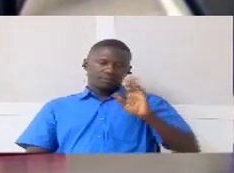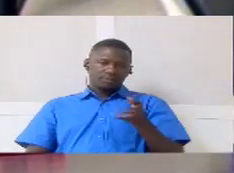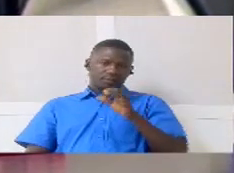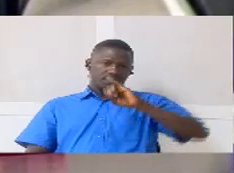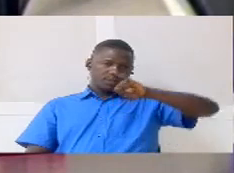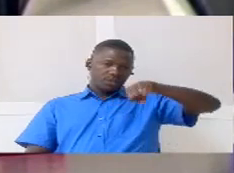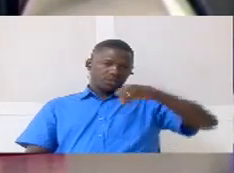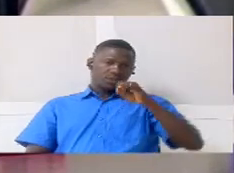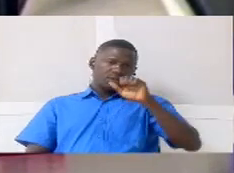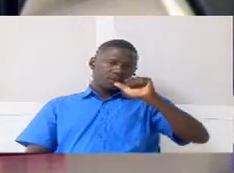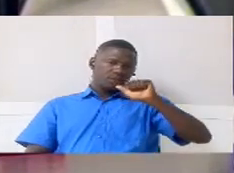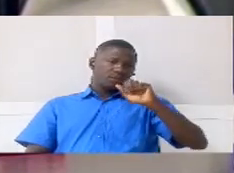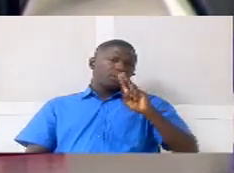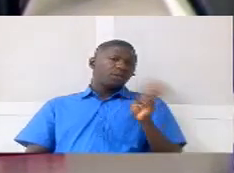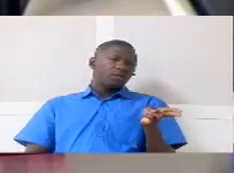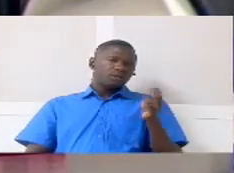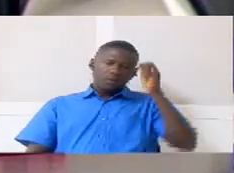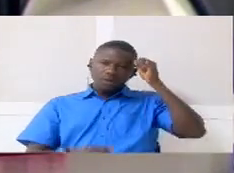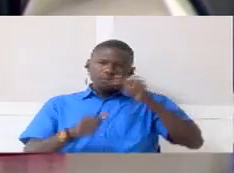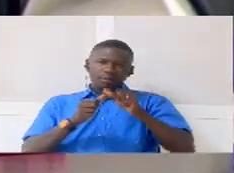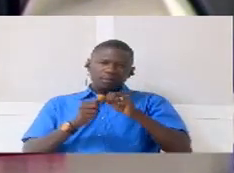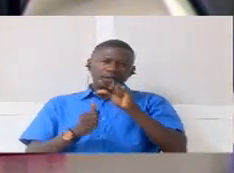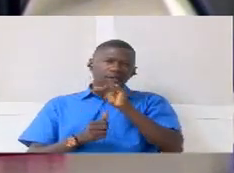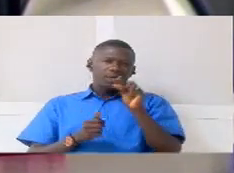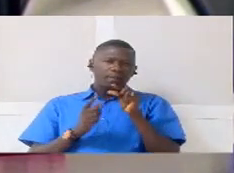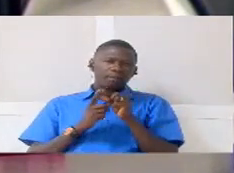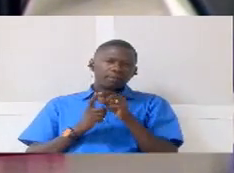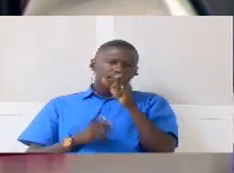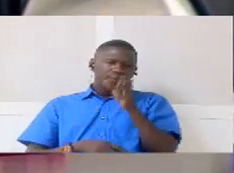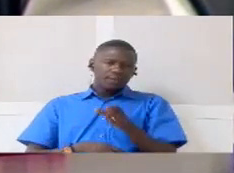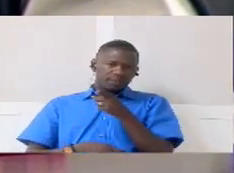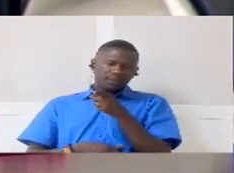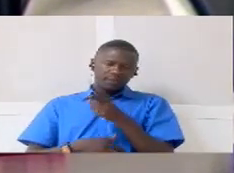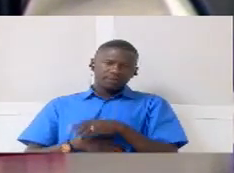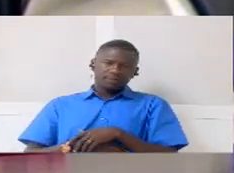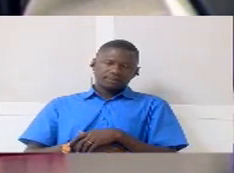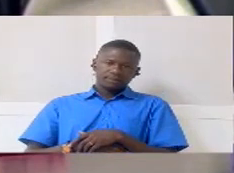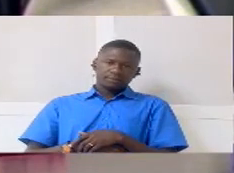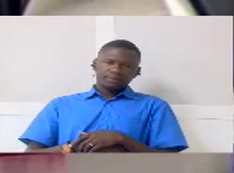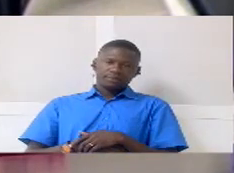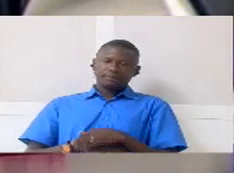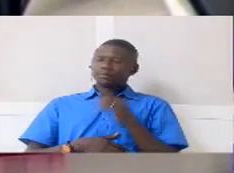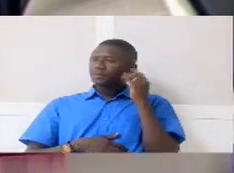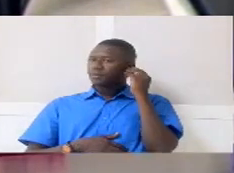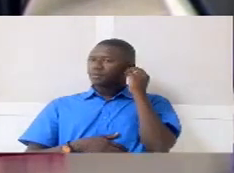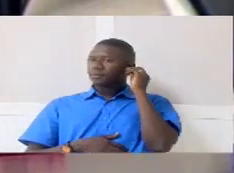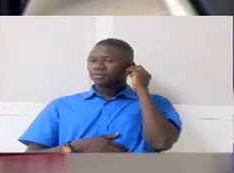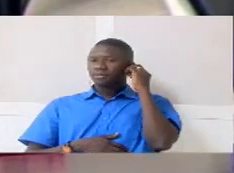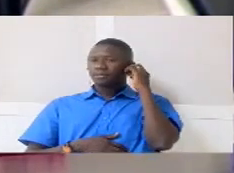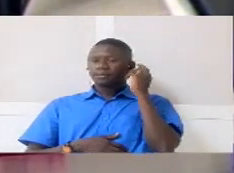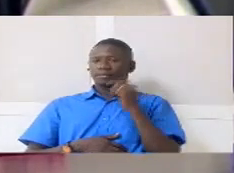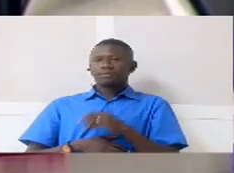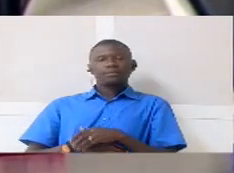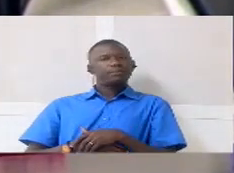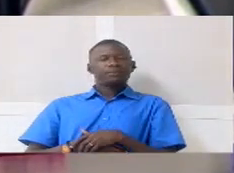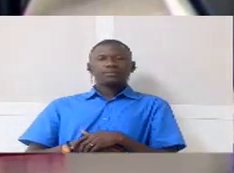I know. Yo bari alkolu dul fonglu sotonta le men ya lonko e keta ko mo sotonta e ka fo me lamin ja me ya lonko la ko keta nyamin